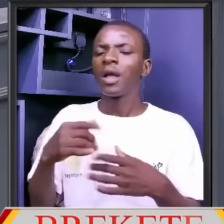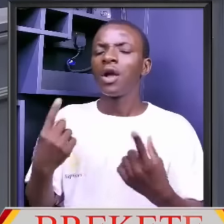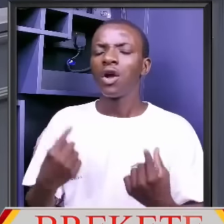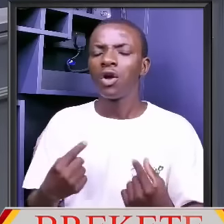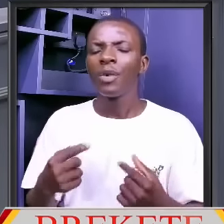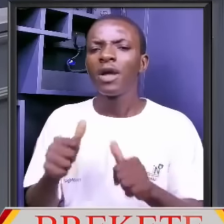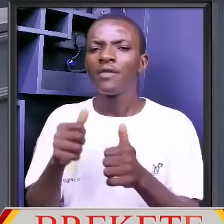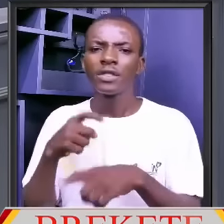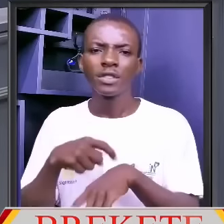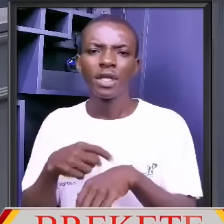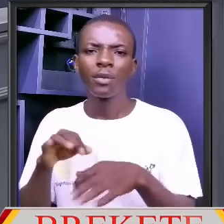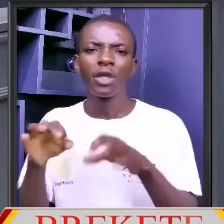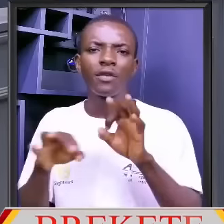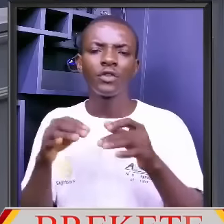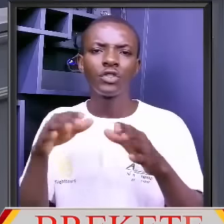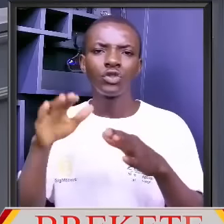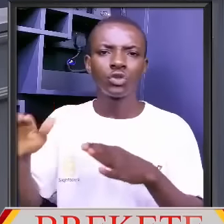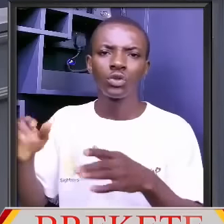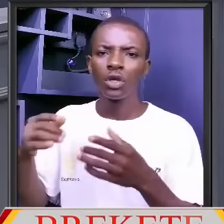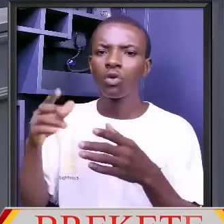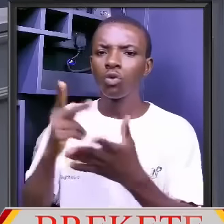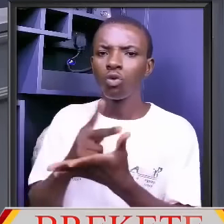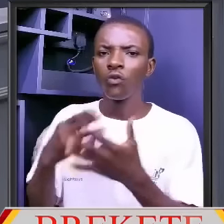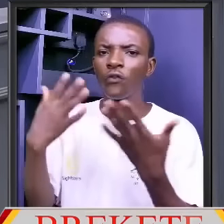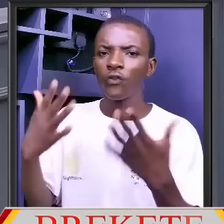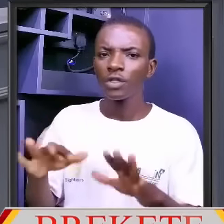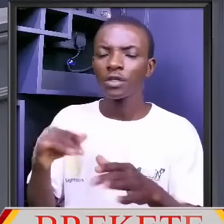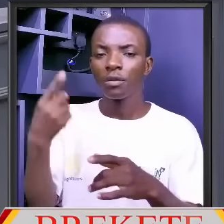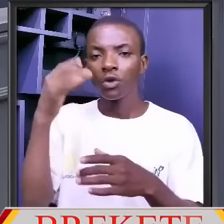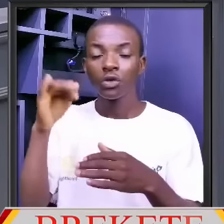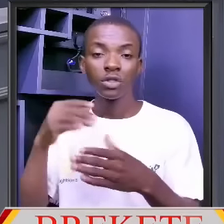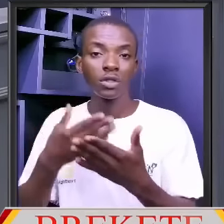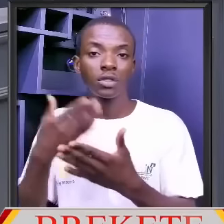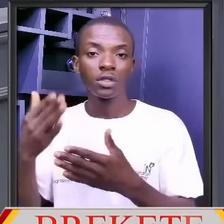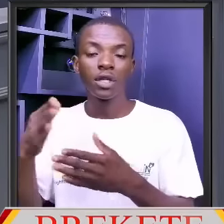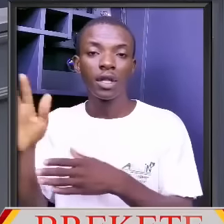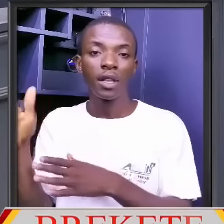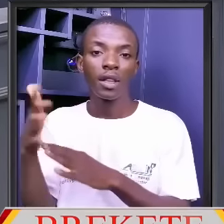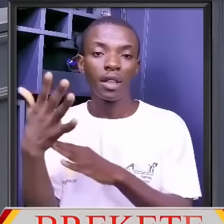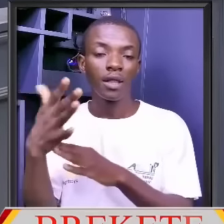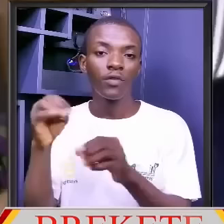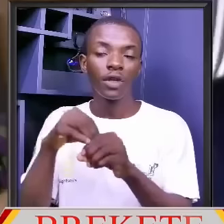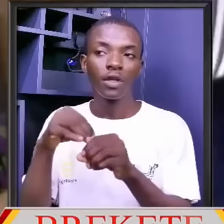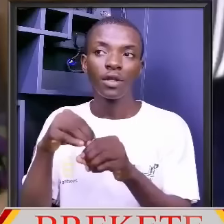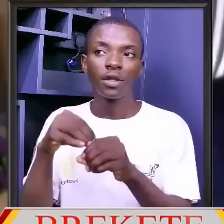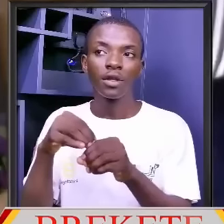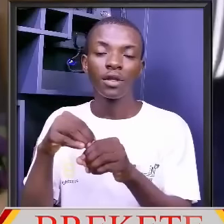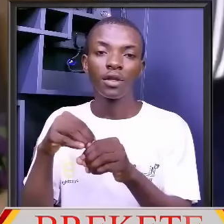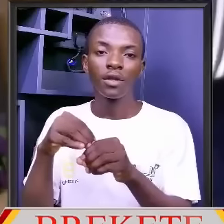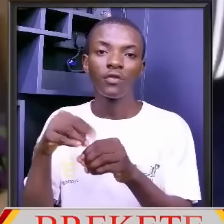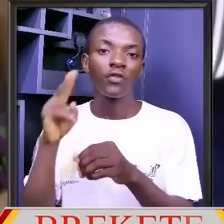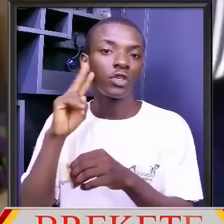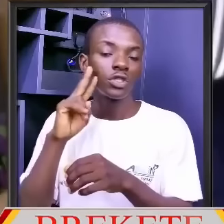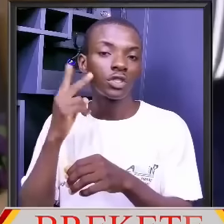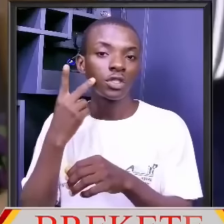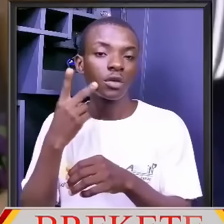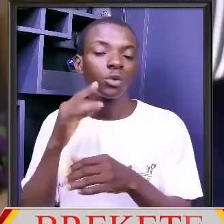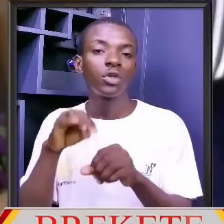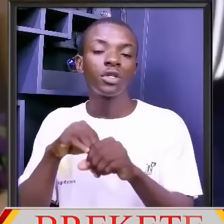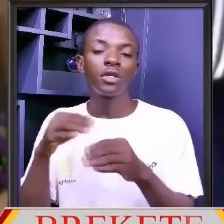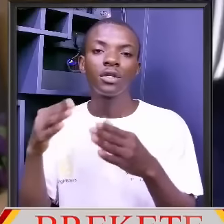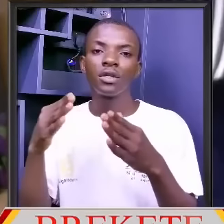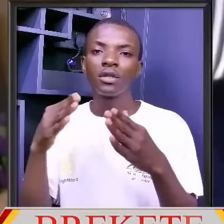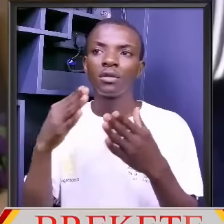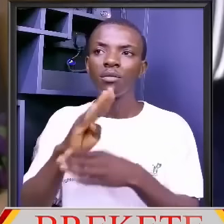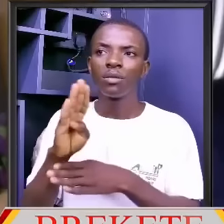can't every time if the children cook finish, because they always sell leaf for market, they come 10 o'clock. If they cook finish, he